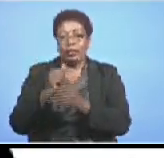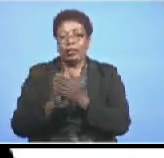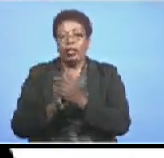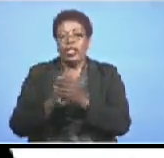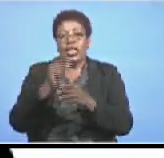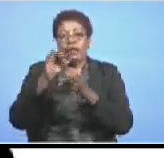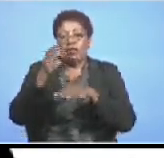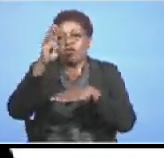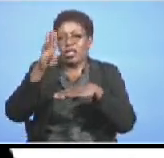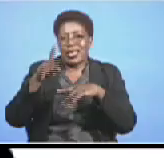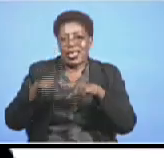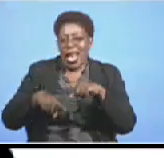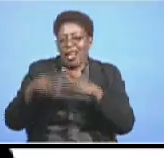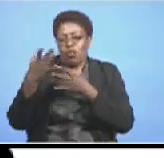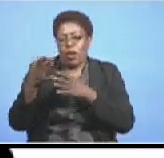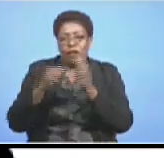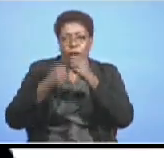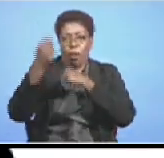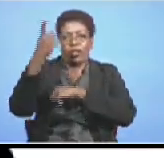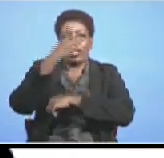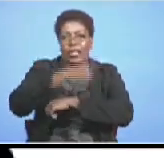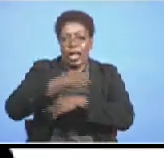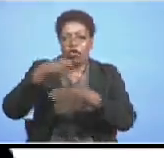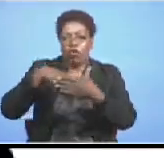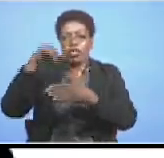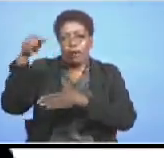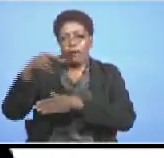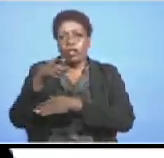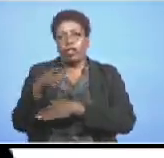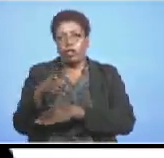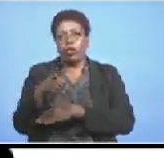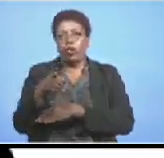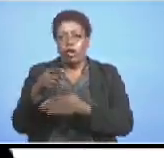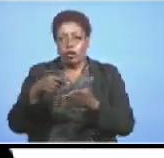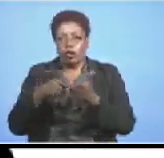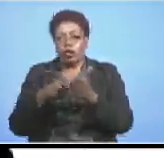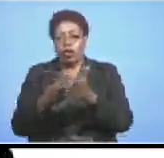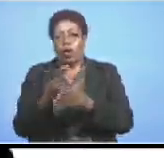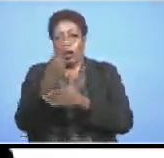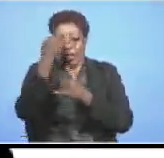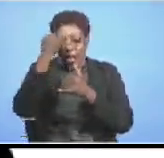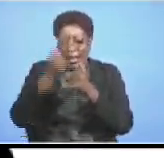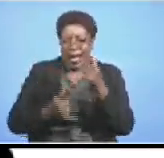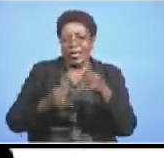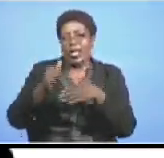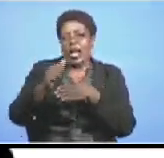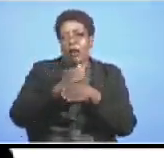you can't wait until Boxing Day, Roots invites you to turn out to their final